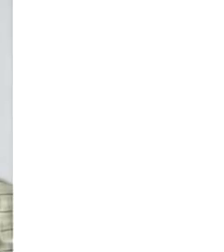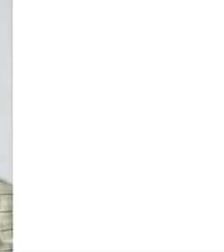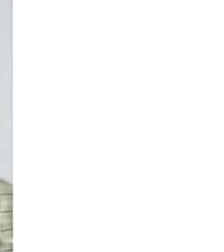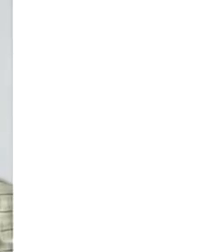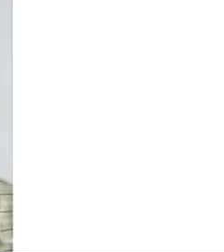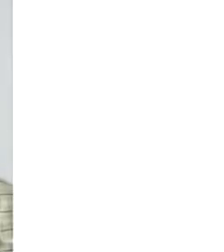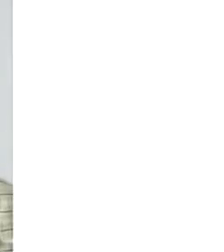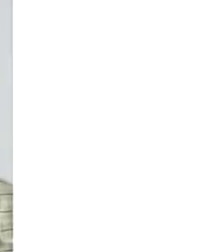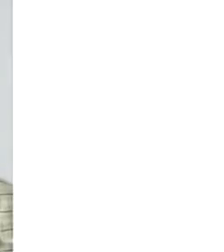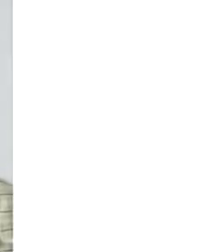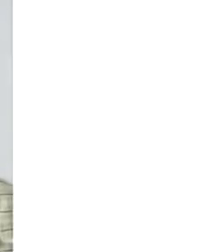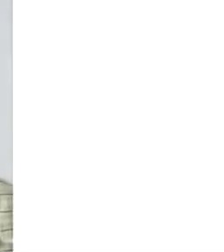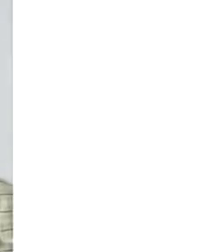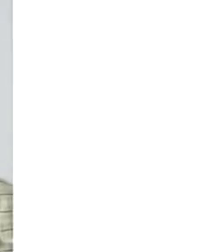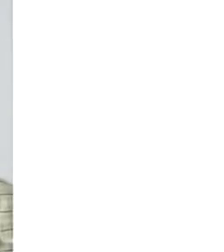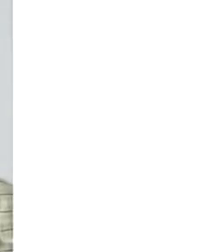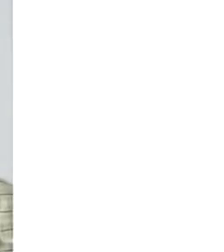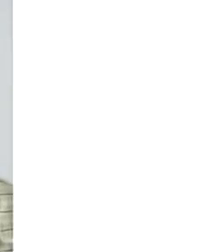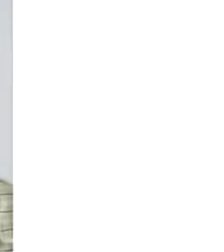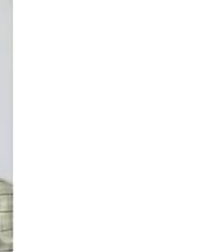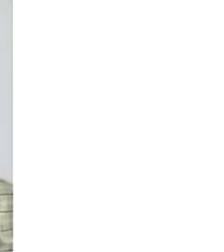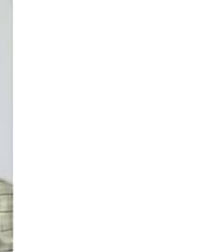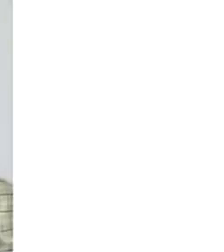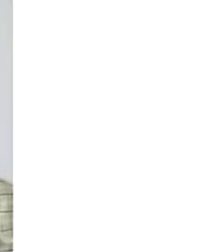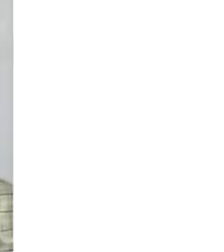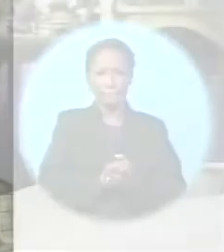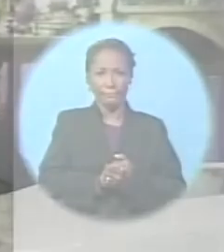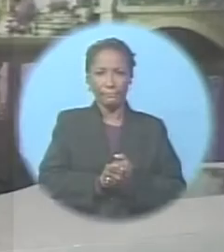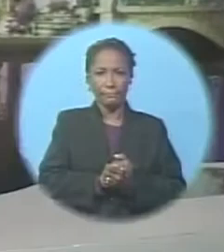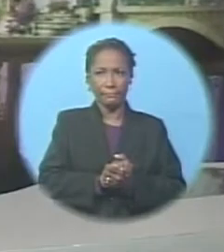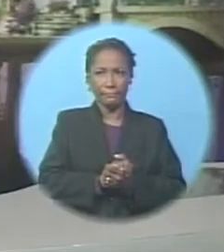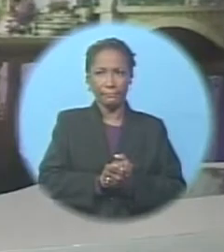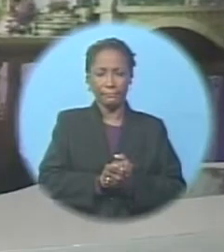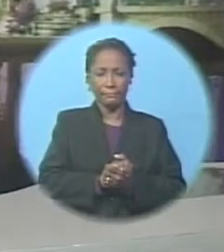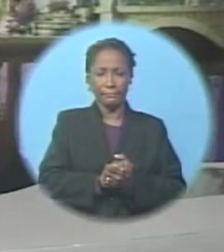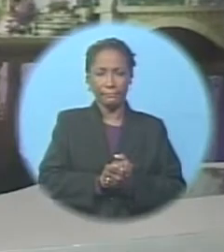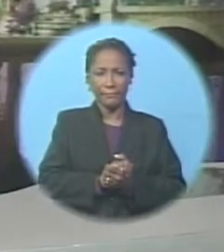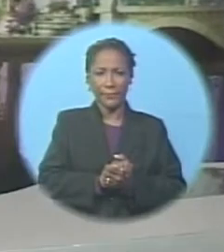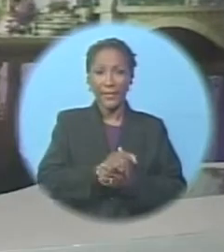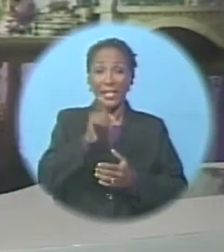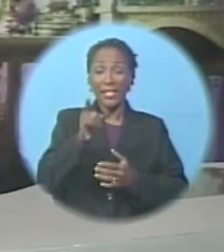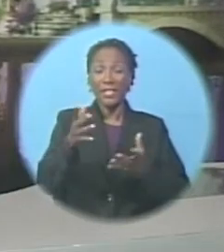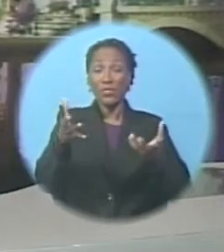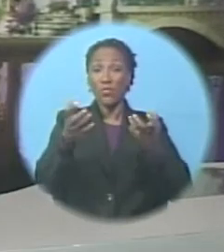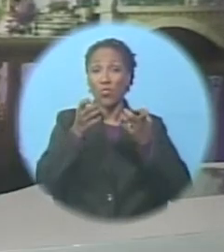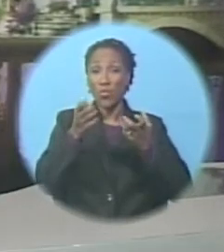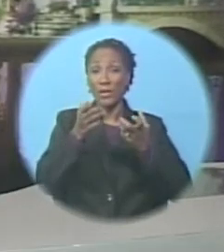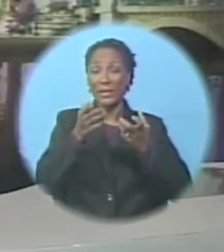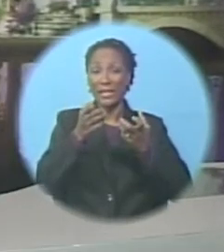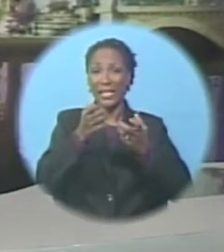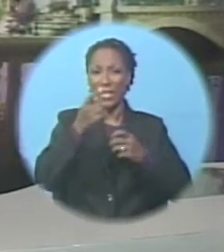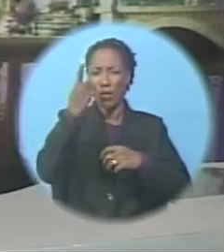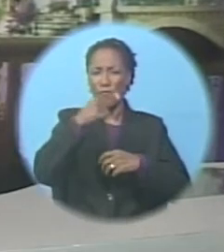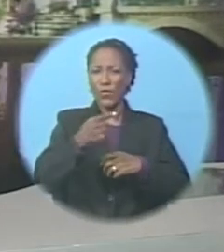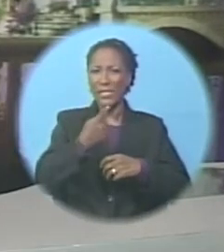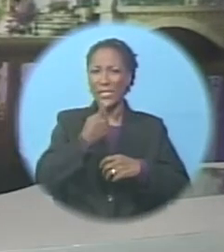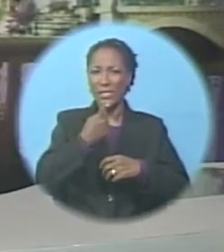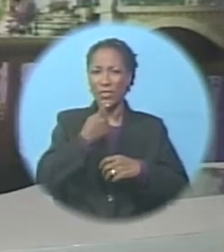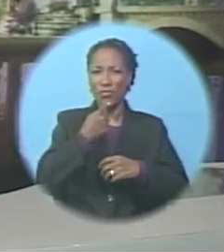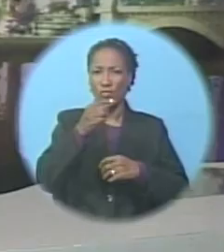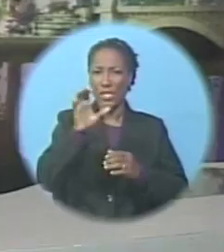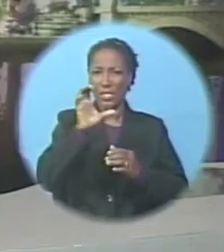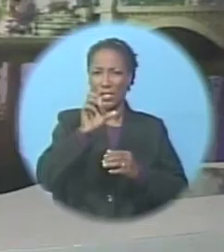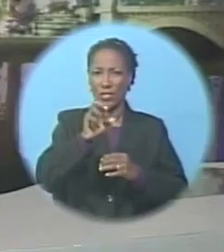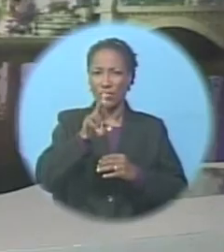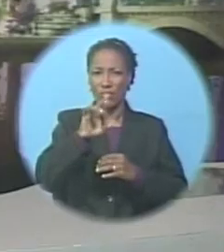Gall Hill. Lawmen are seeking the assistance of the public in locating Mears, who is wanted in connection with a serious criminal matter. He is